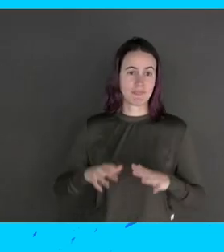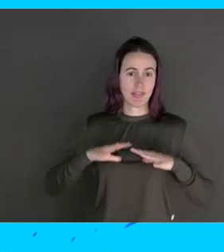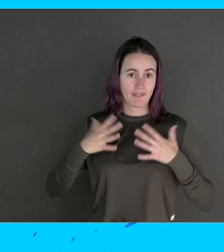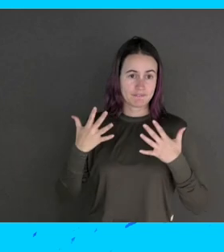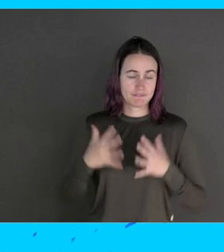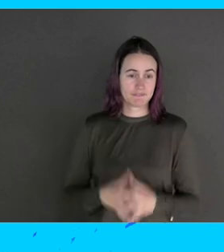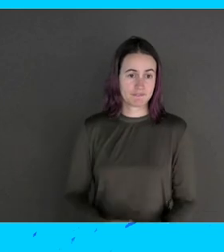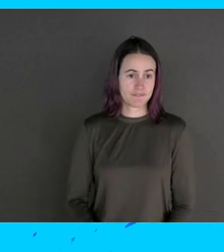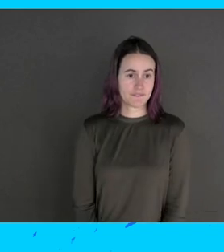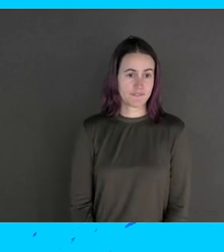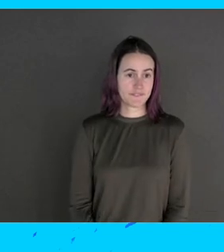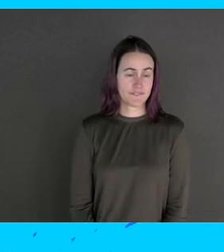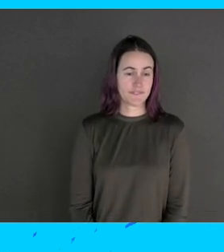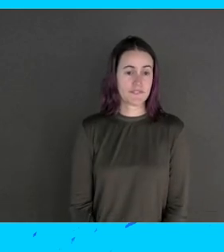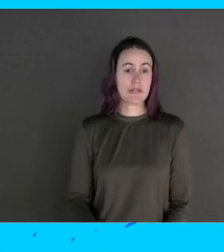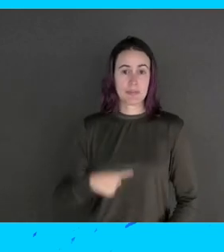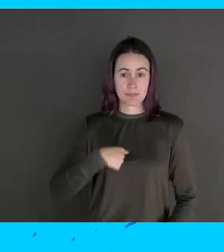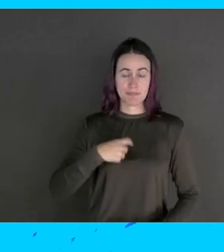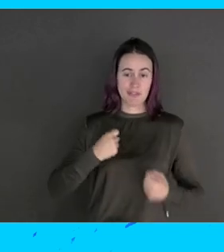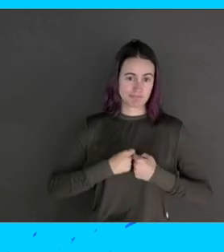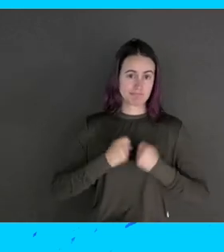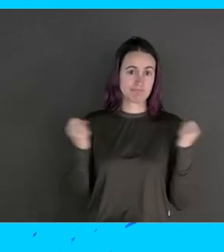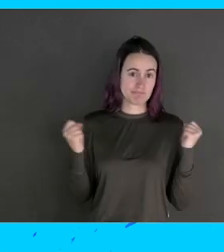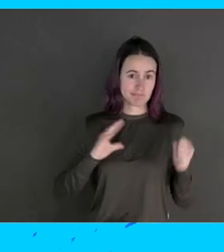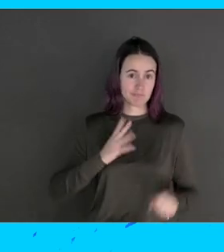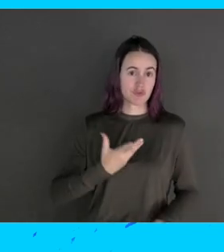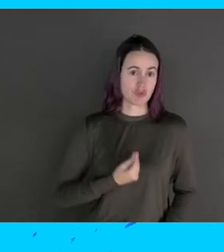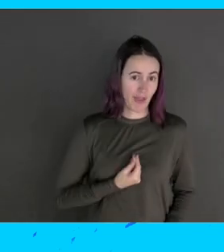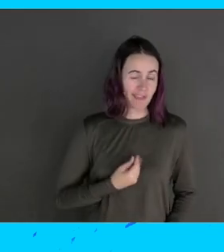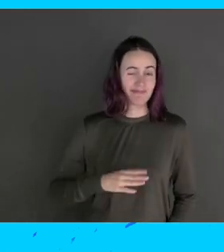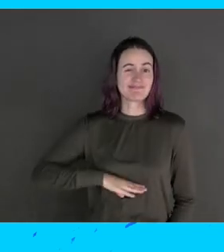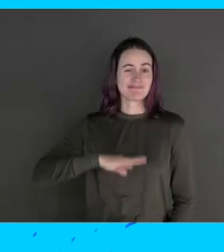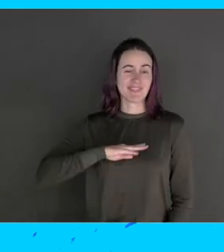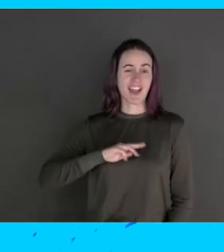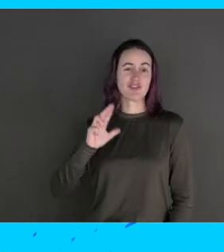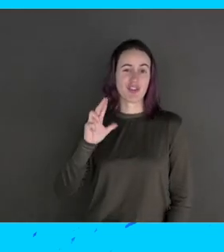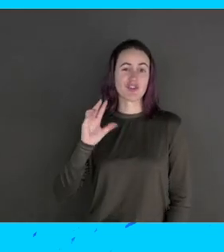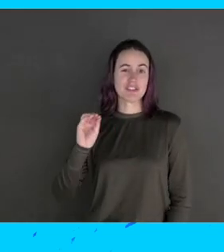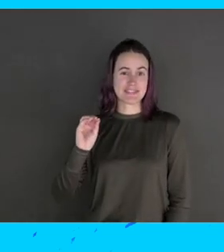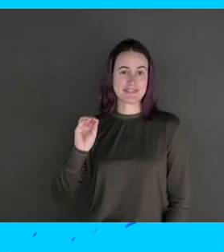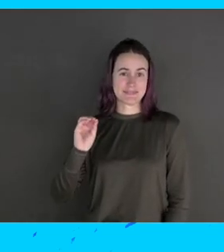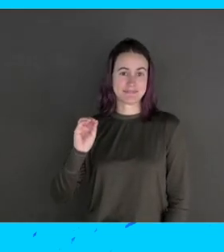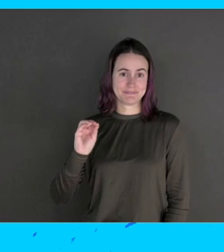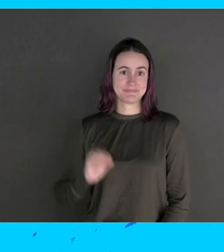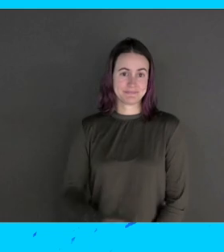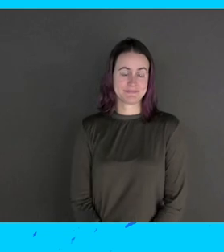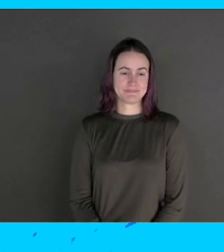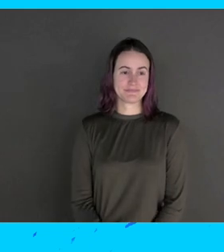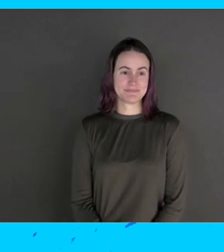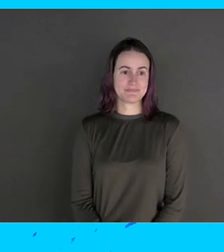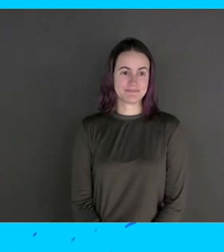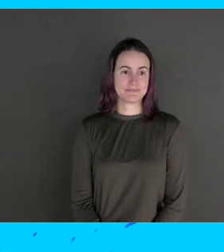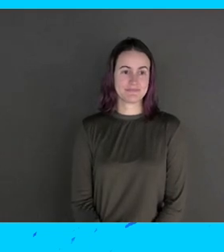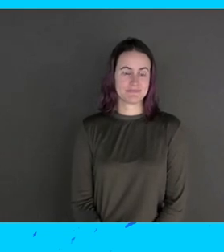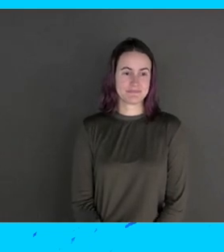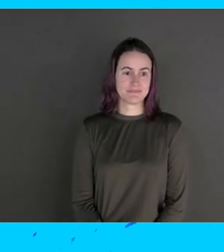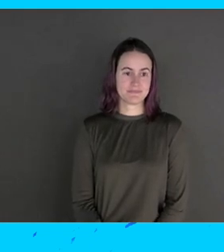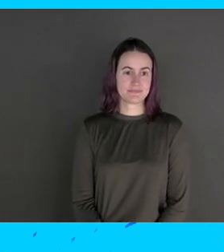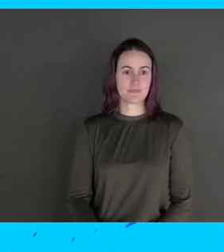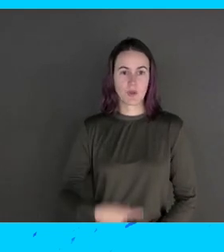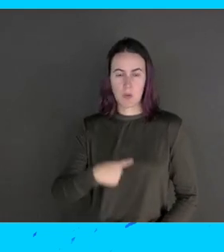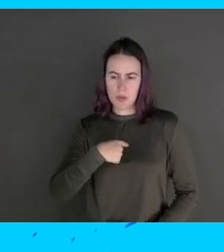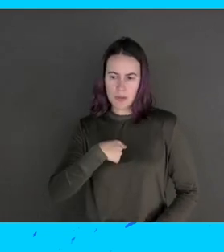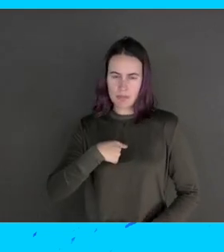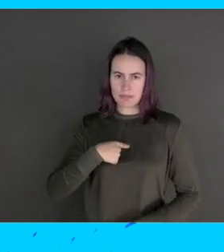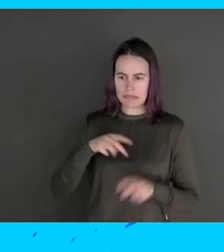only came out at the age of 30. And when I was looking this up in India and our statistics here and